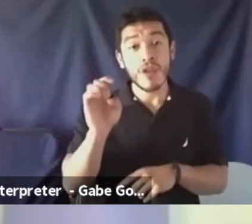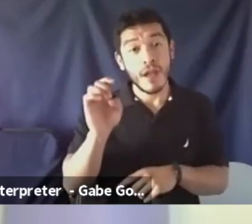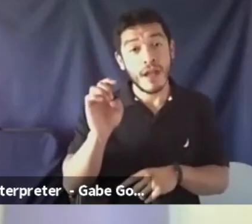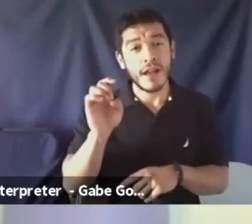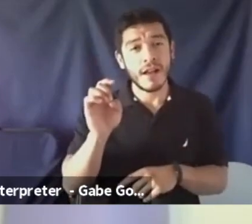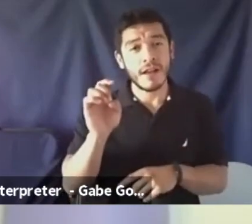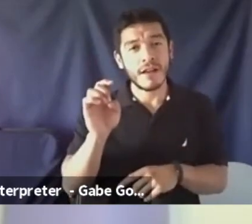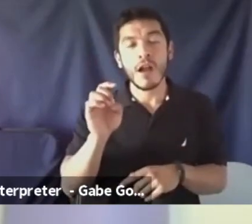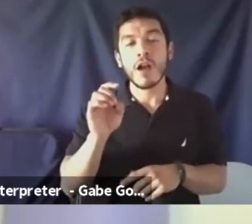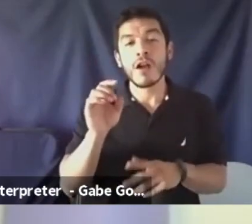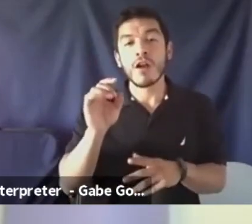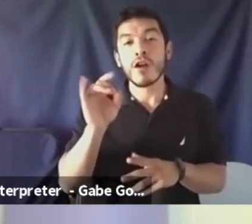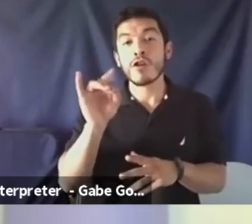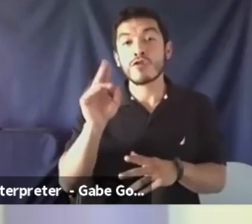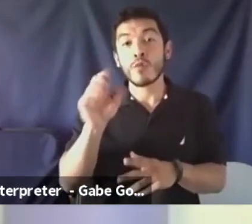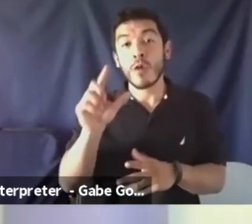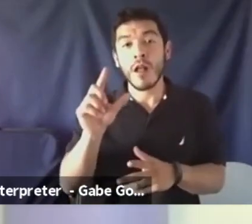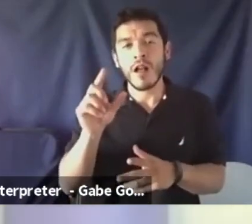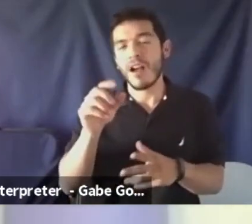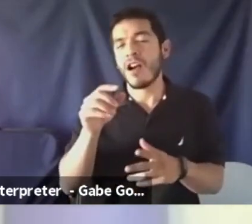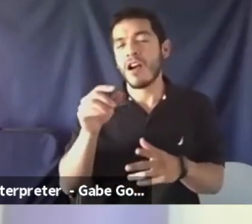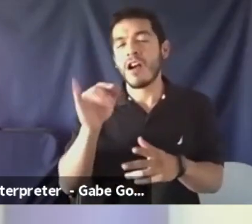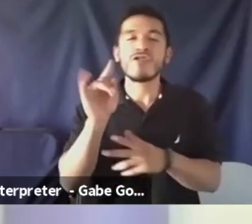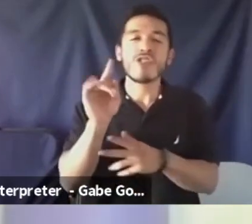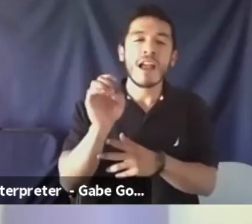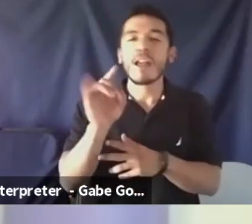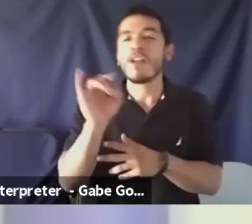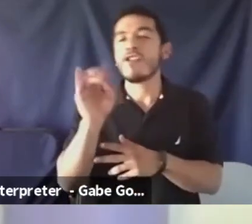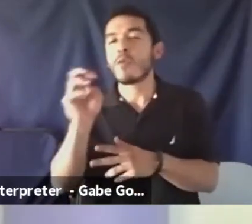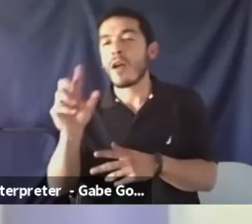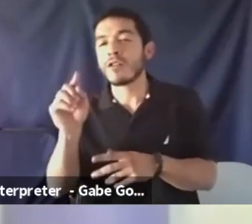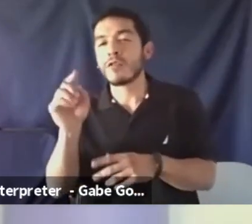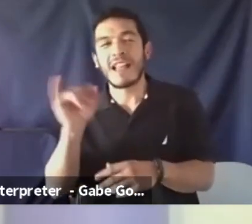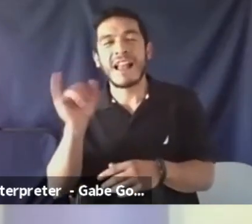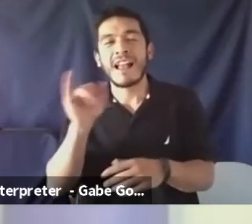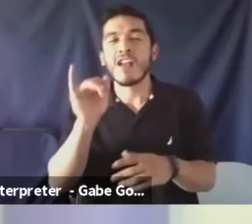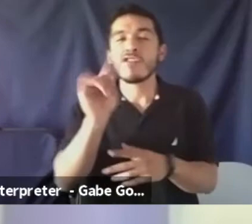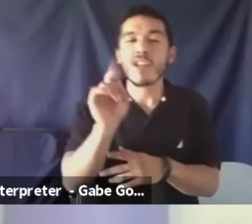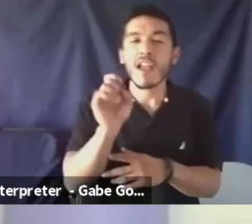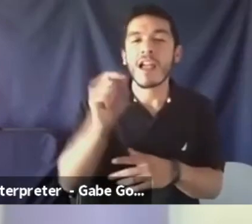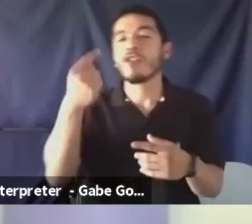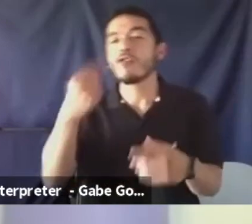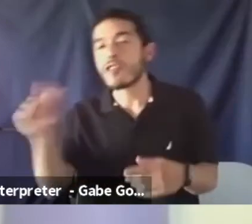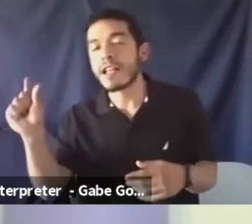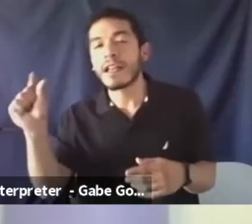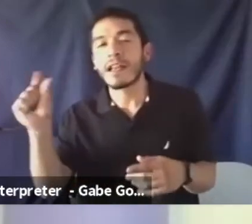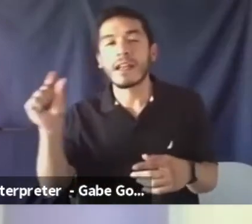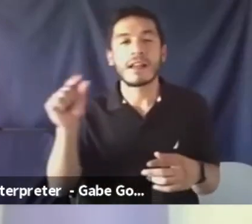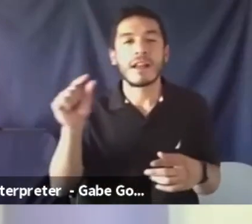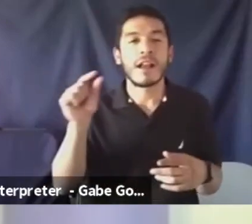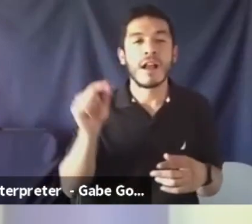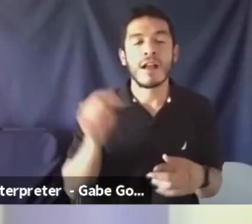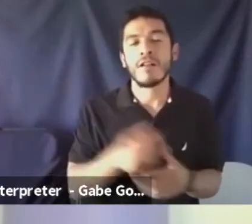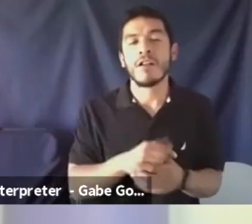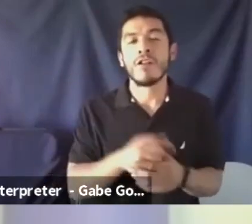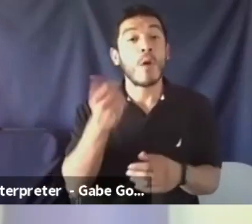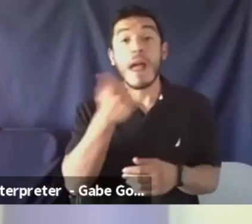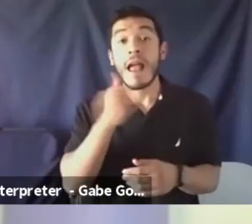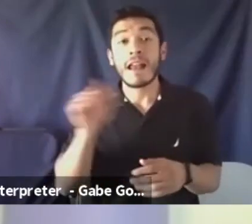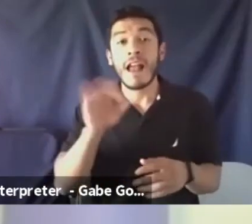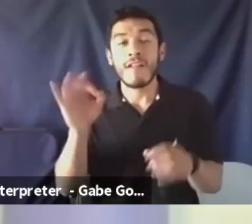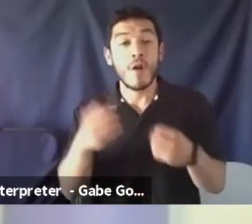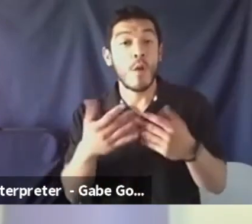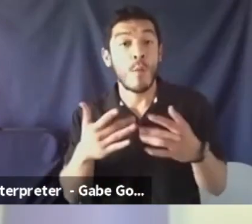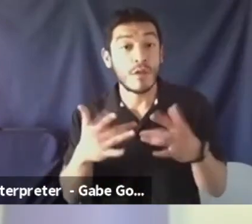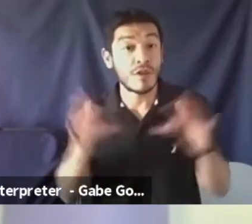jewel tones. So like jade greens, sapphire blues, like things like that, like jewel tones. So any of the pop colors are in more the